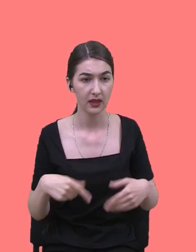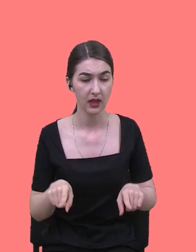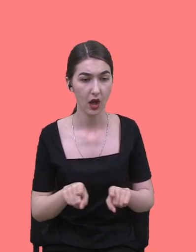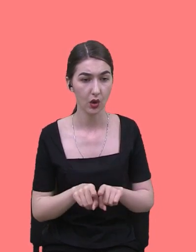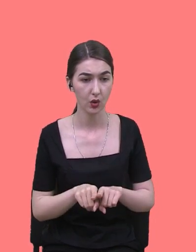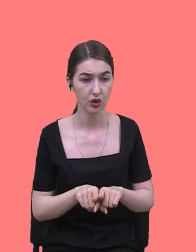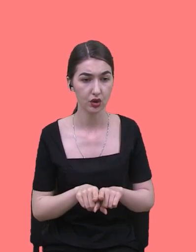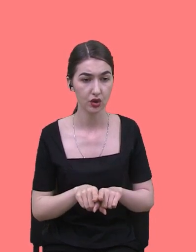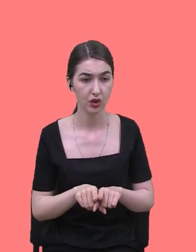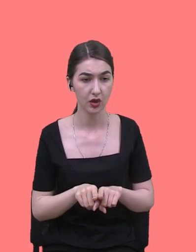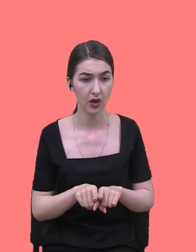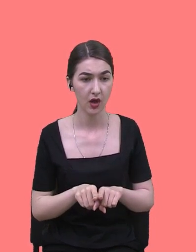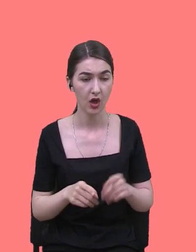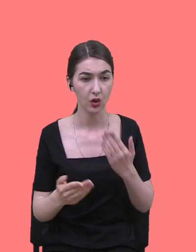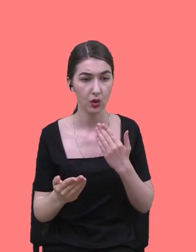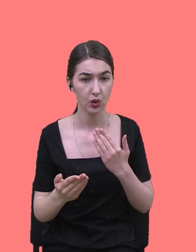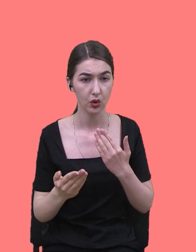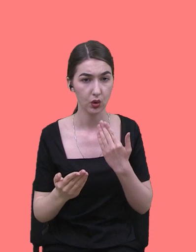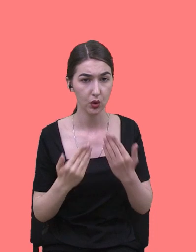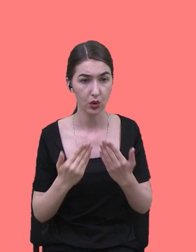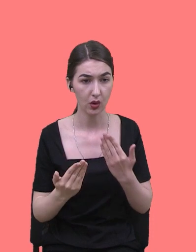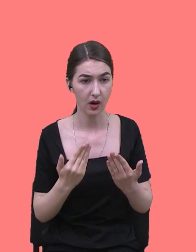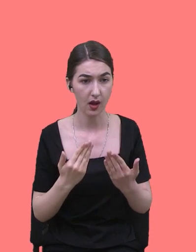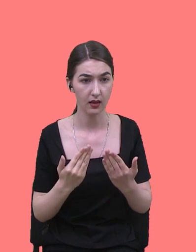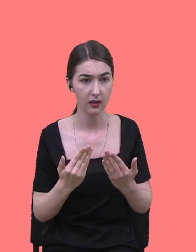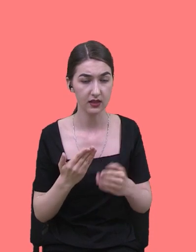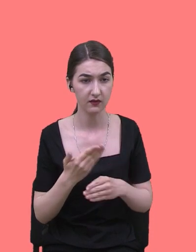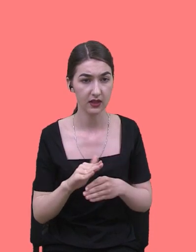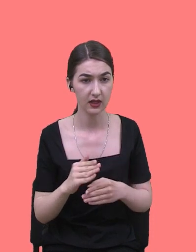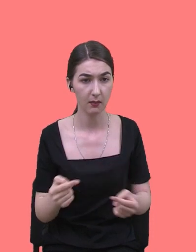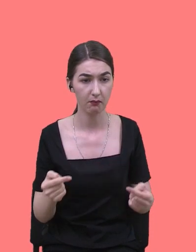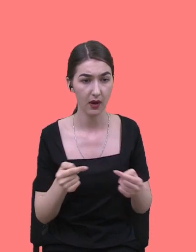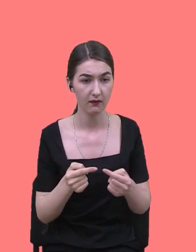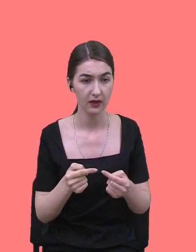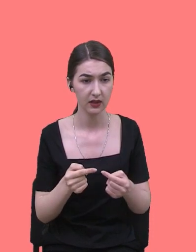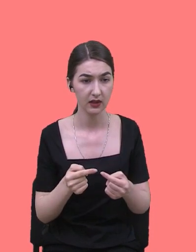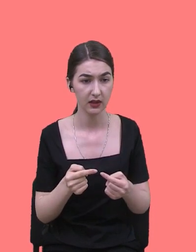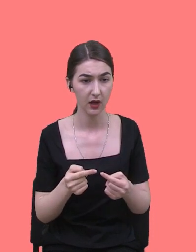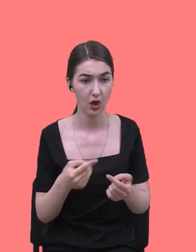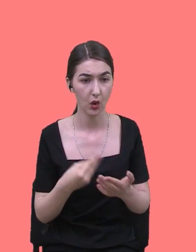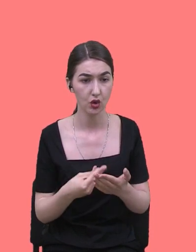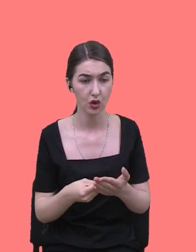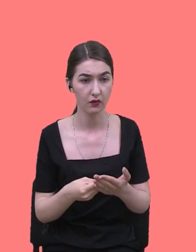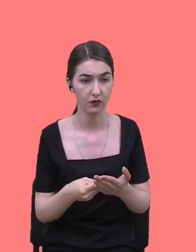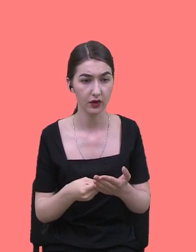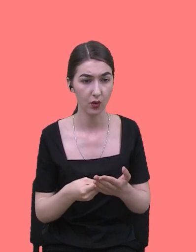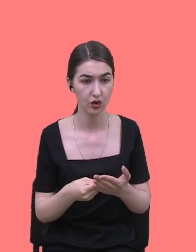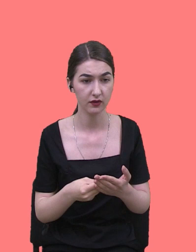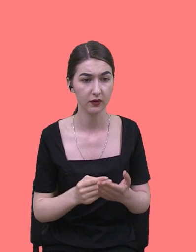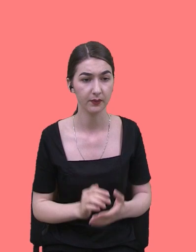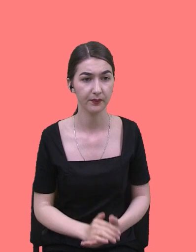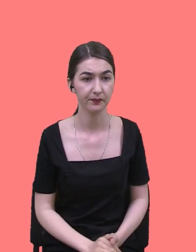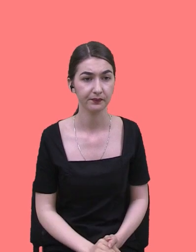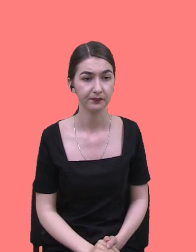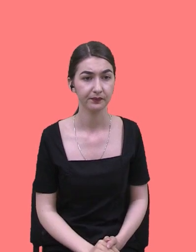cash assistance and many other topics that were related to that as well. What is left from